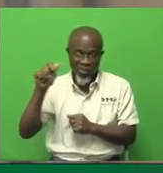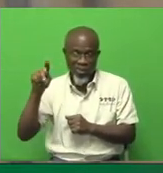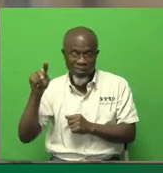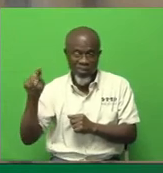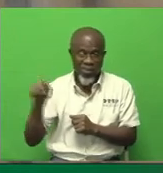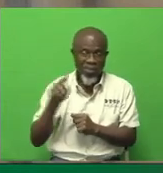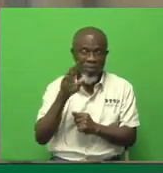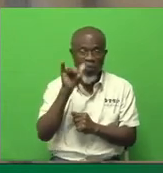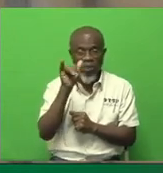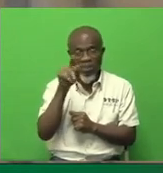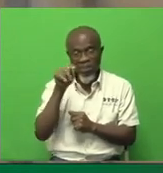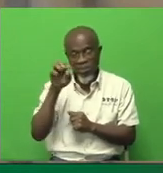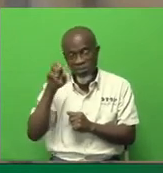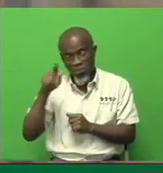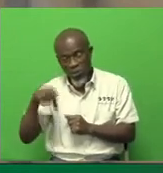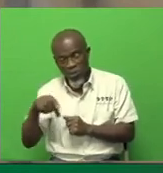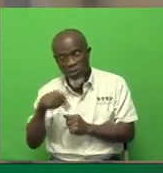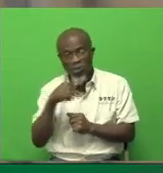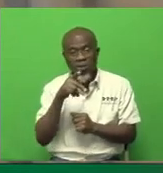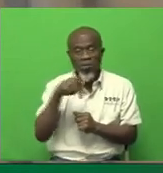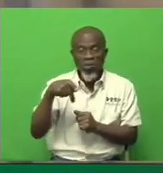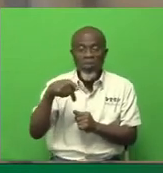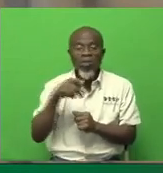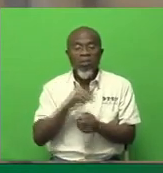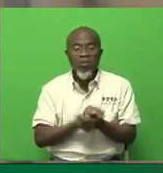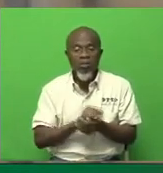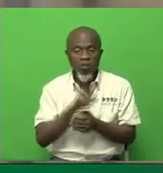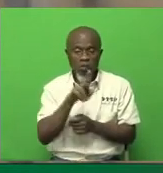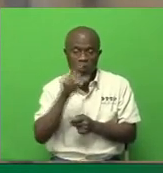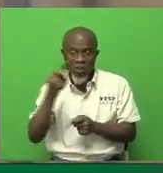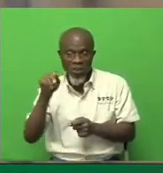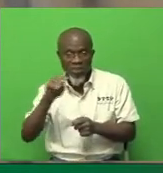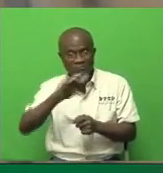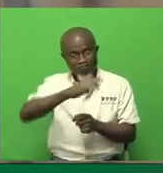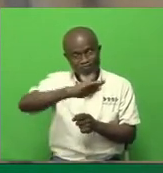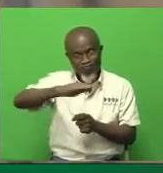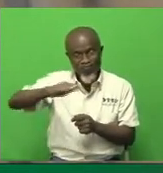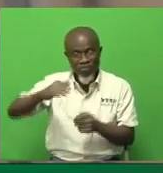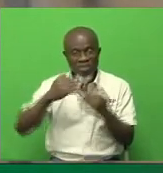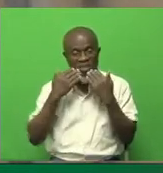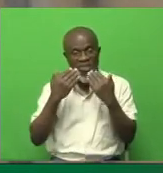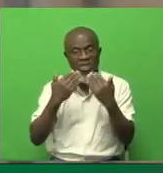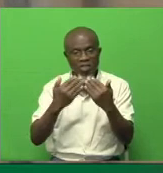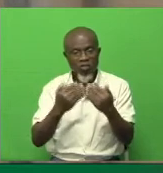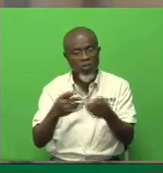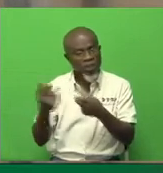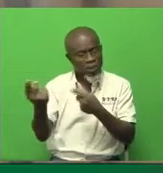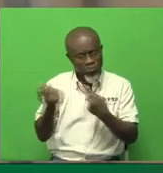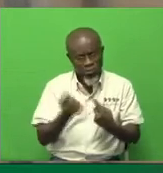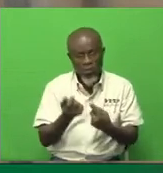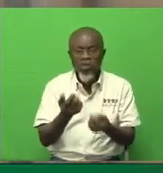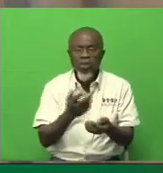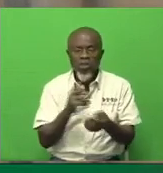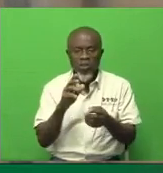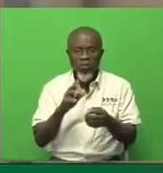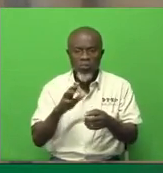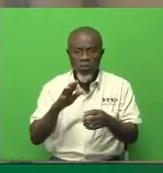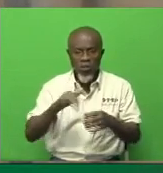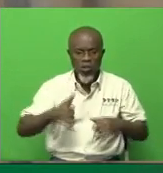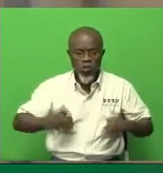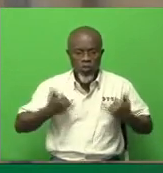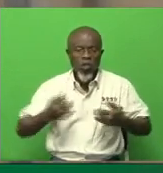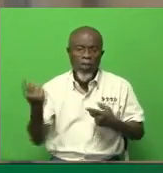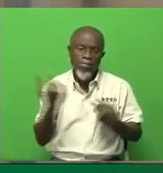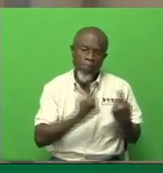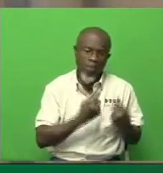getting our students our young people back into the physical classrooms and sustaining them during this most difficult time of